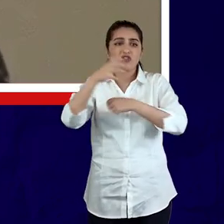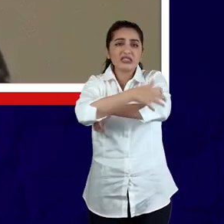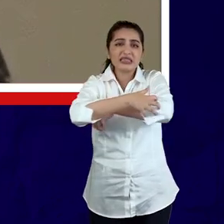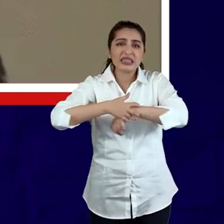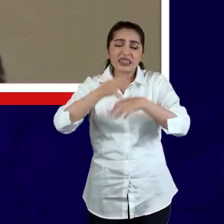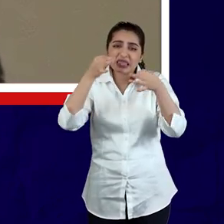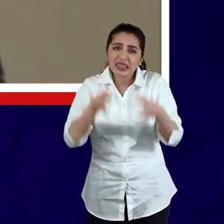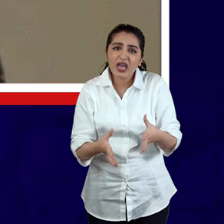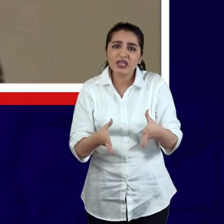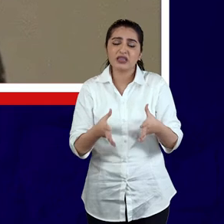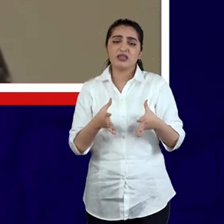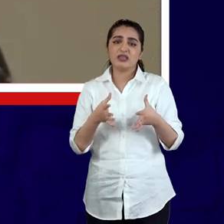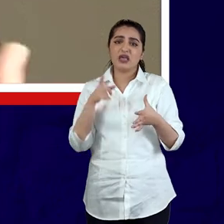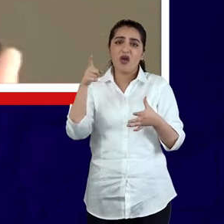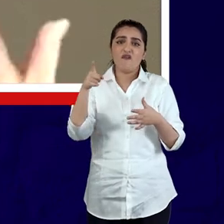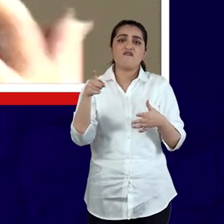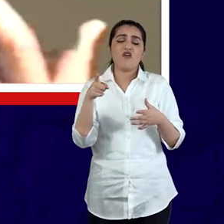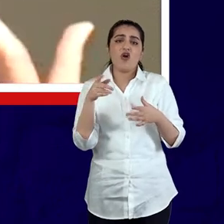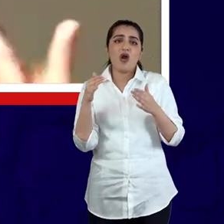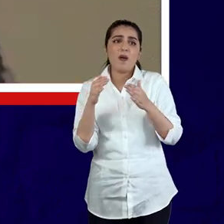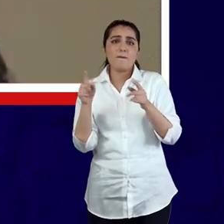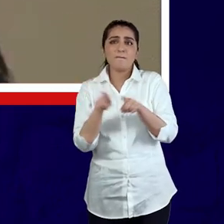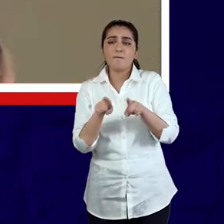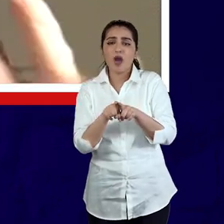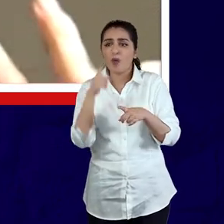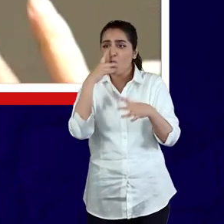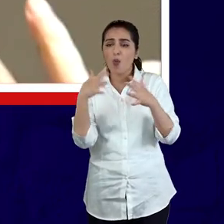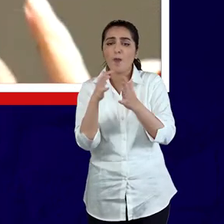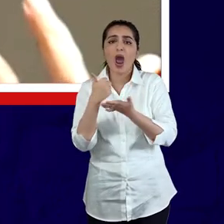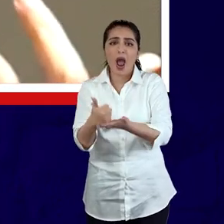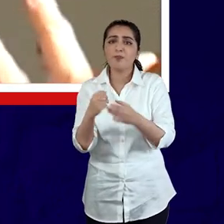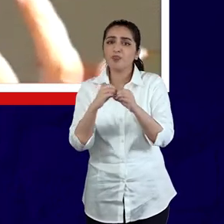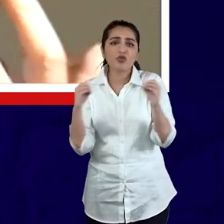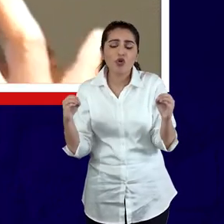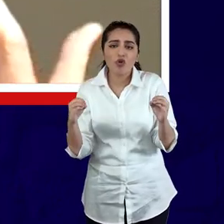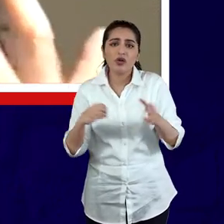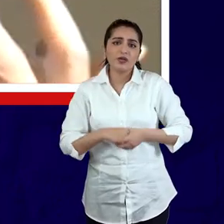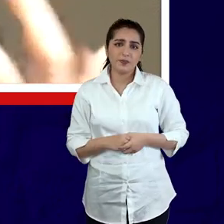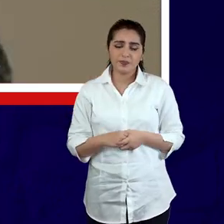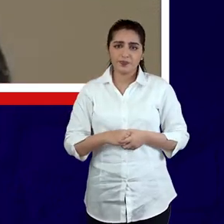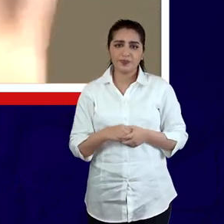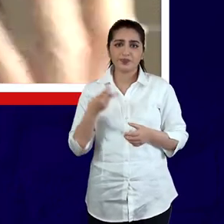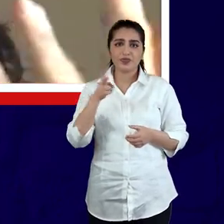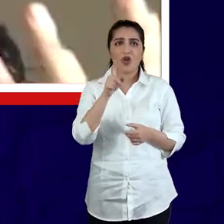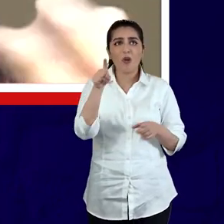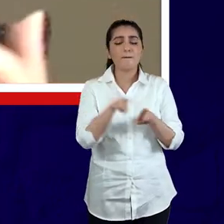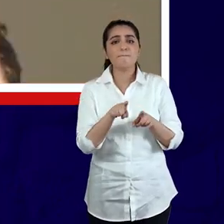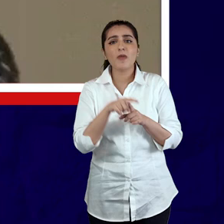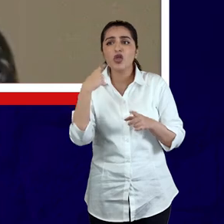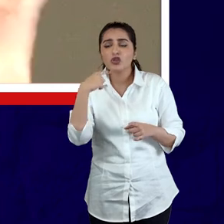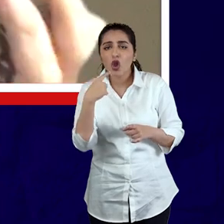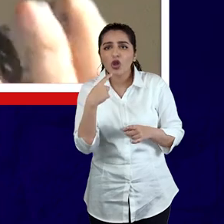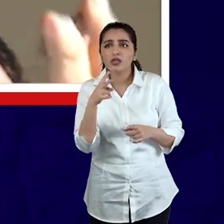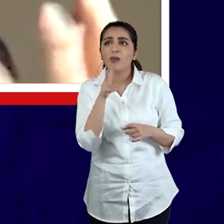are and disparities that are there, there's hardly any protection, and especially not to women. I mean, it's just a saying which everybody